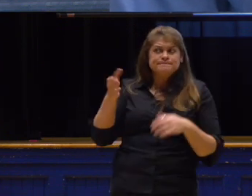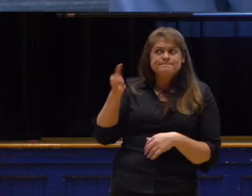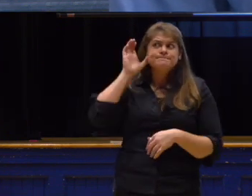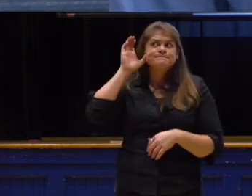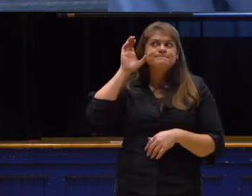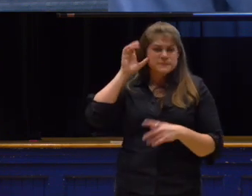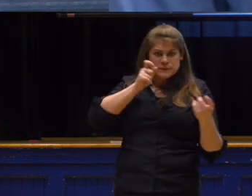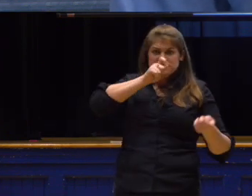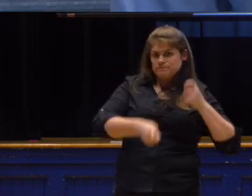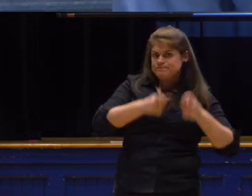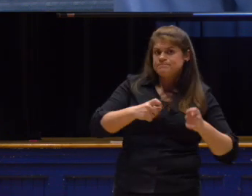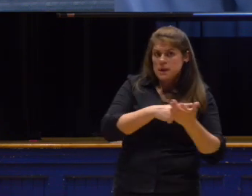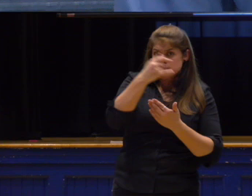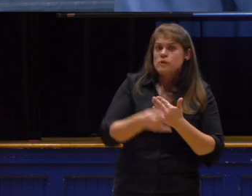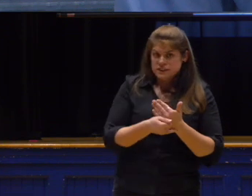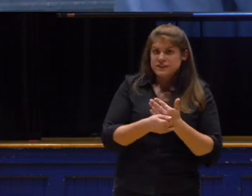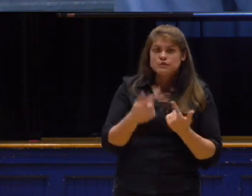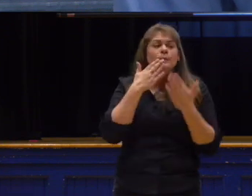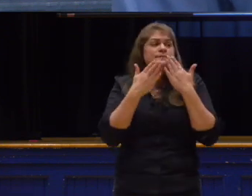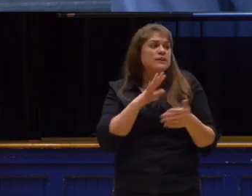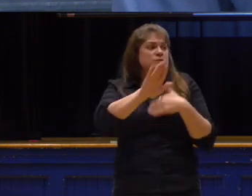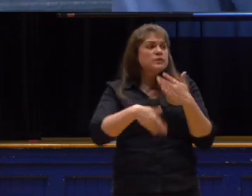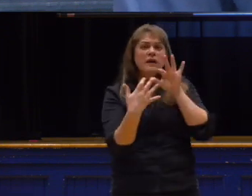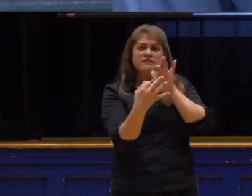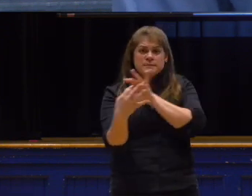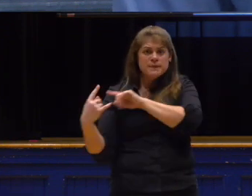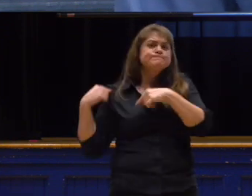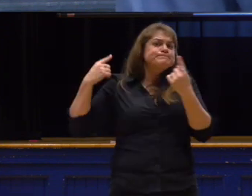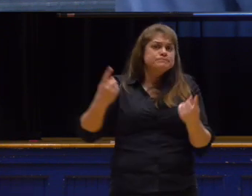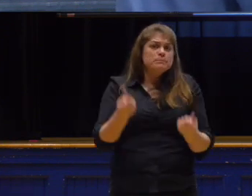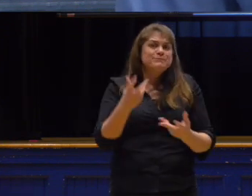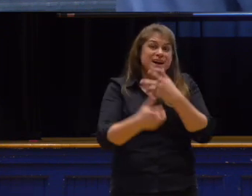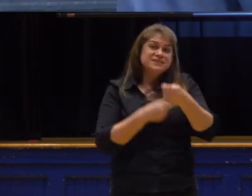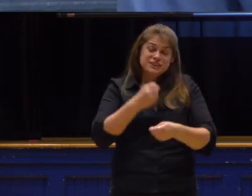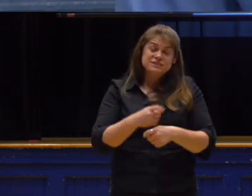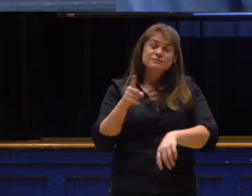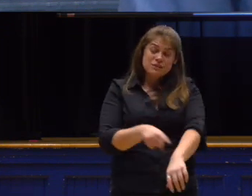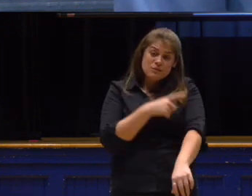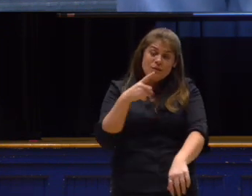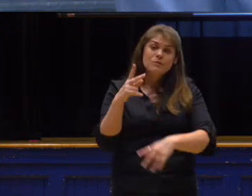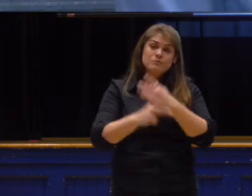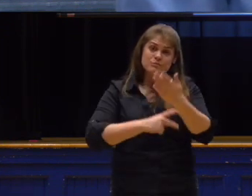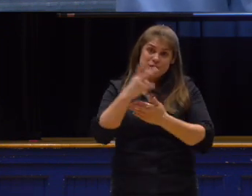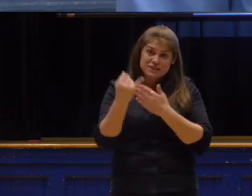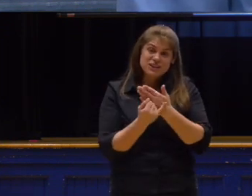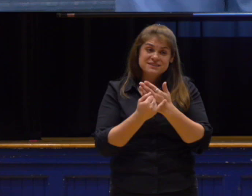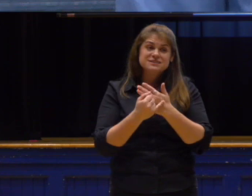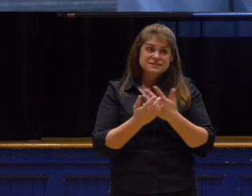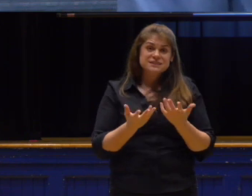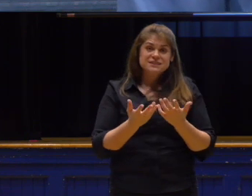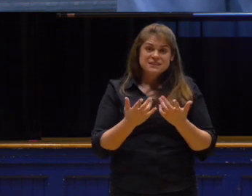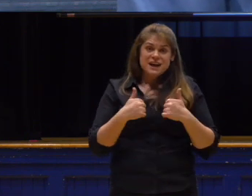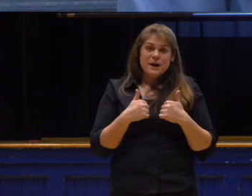entire project. So I thank you for everything that you've done for us over the years. It's been a long project. I'm not to speak for my